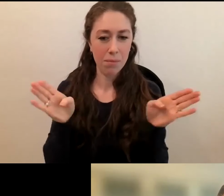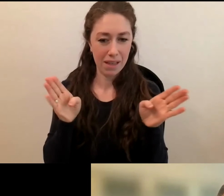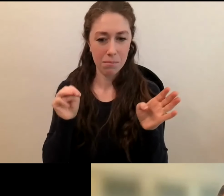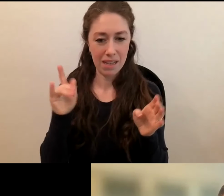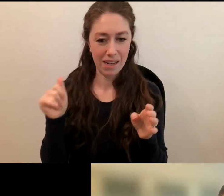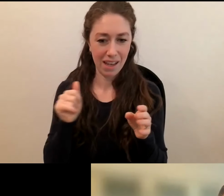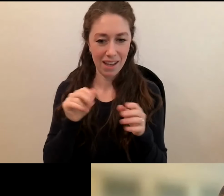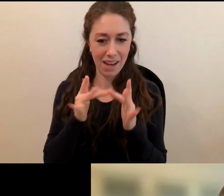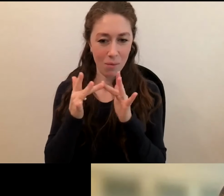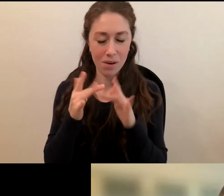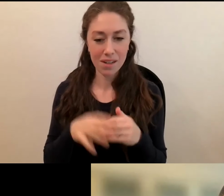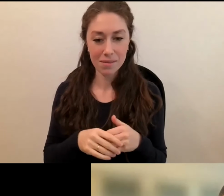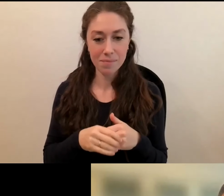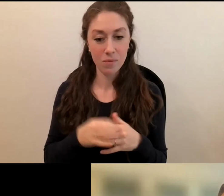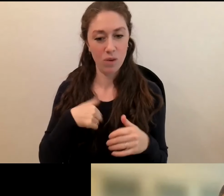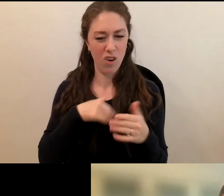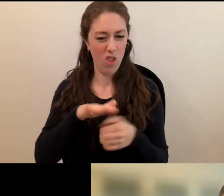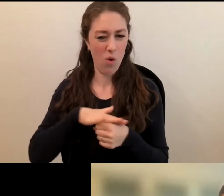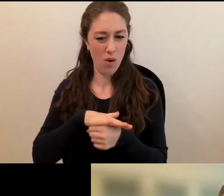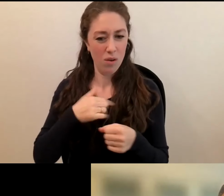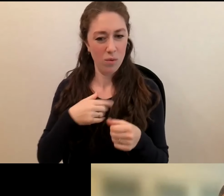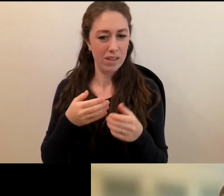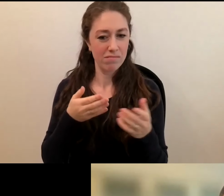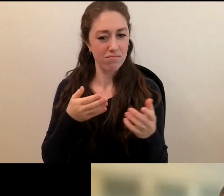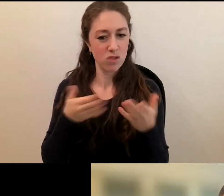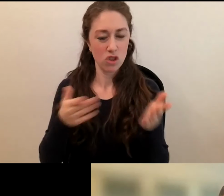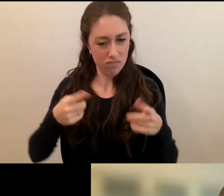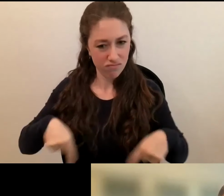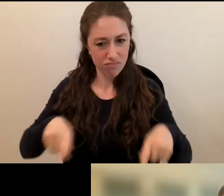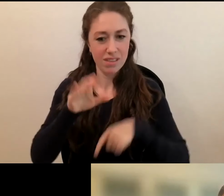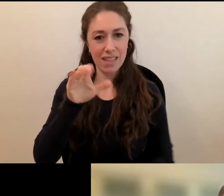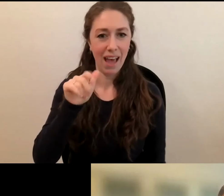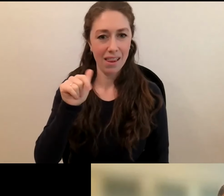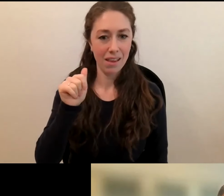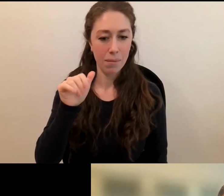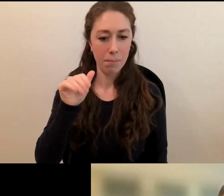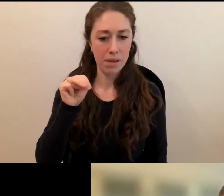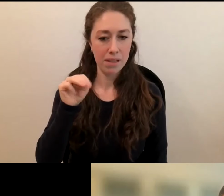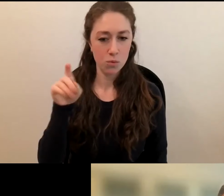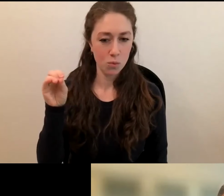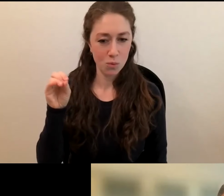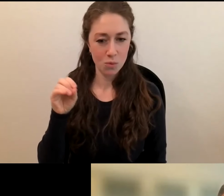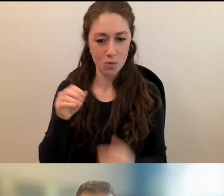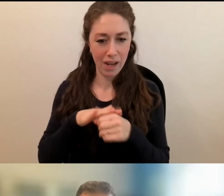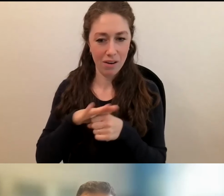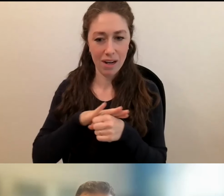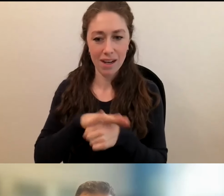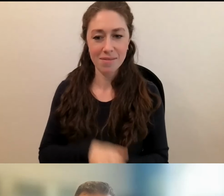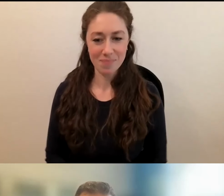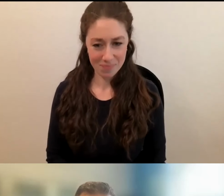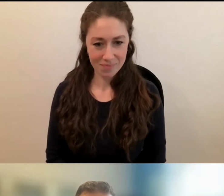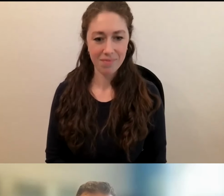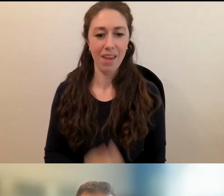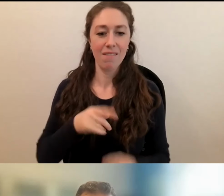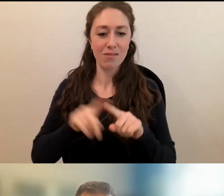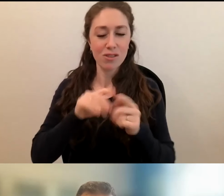media organization that serves the greater Kalamazoo area. We do a lot of work with independent producers, students, people of